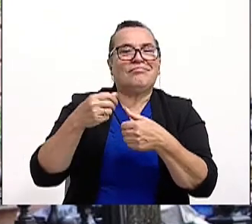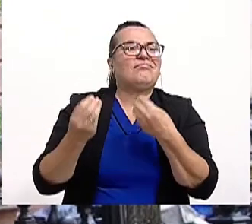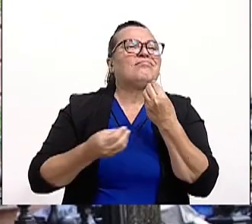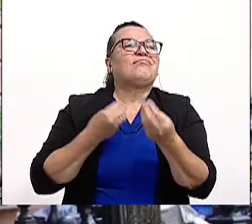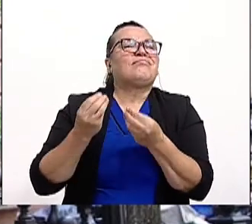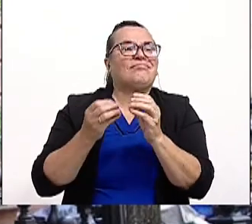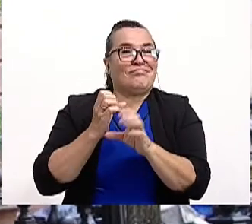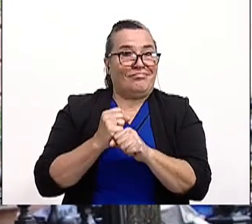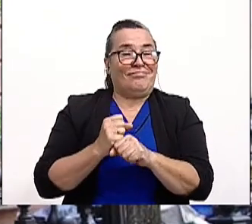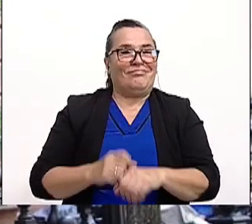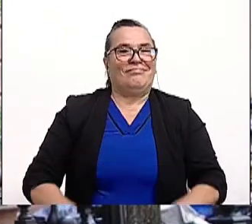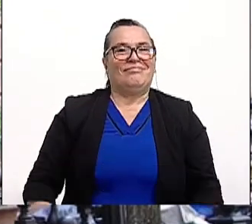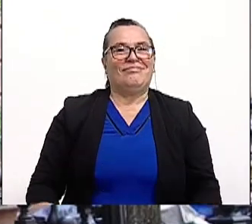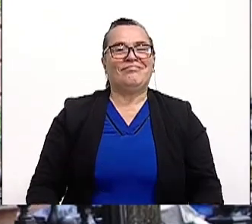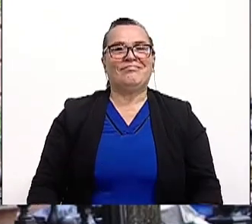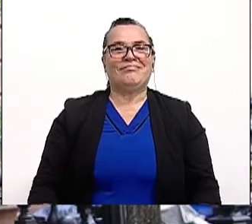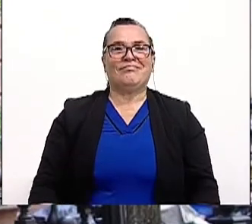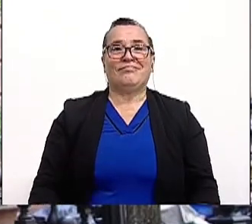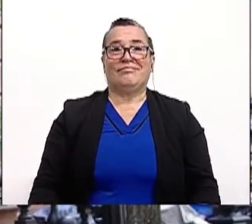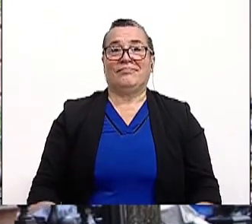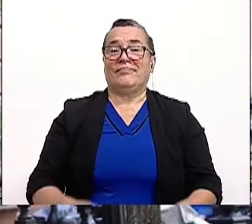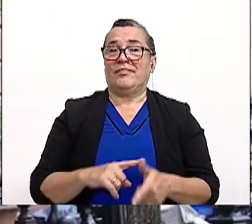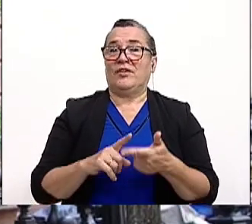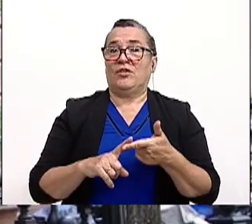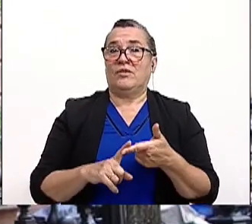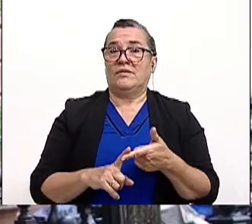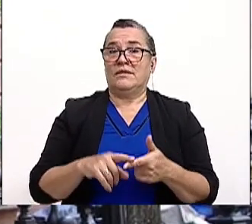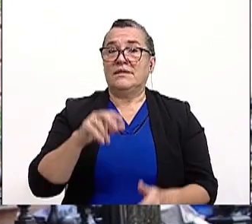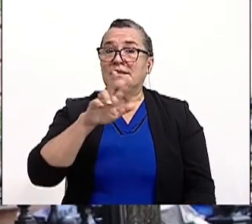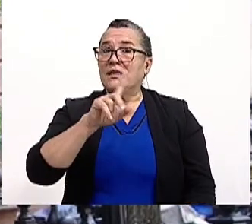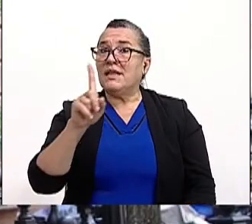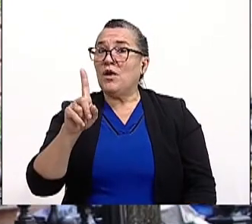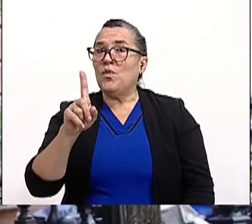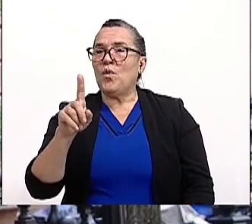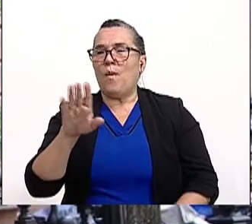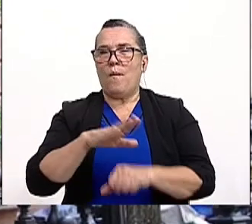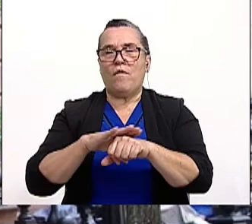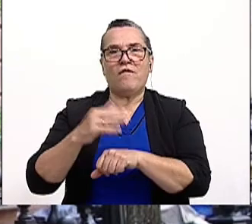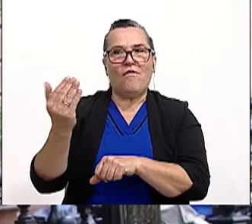do. Slide 31, please.